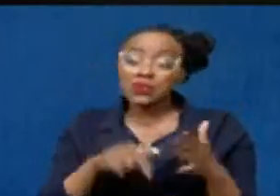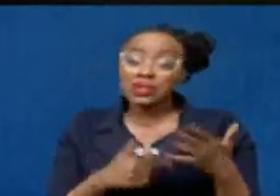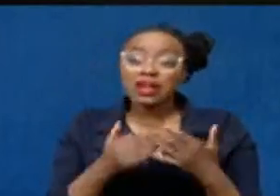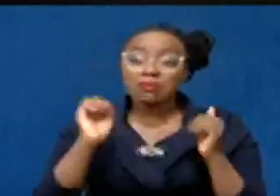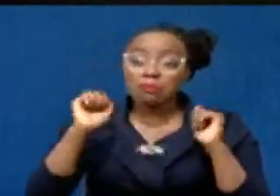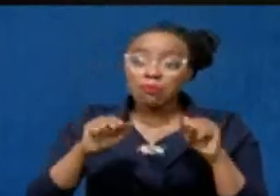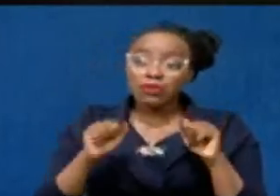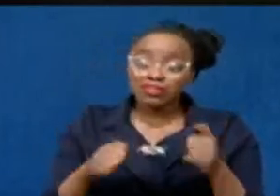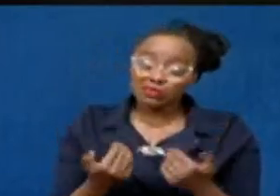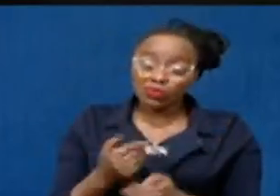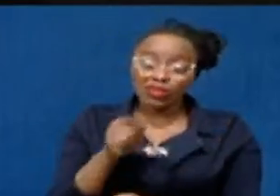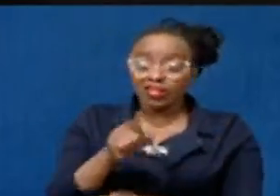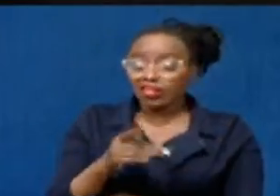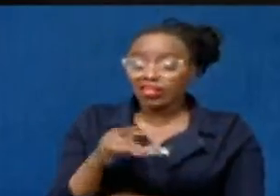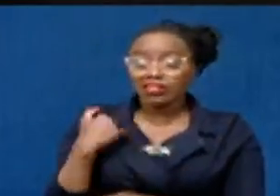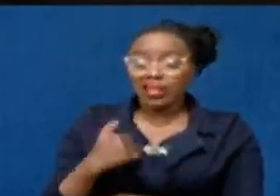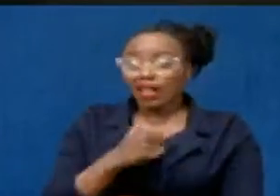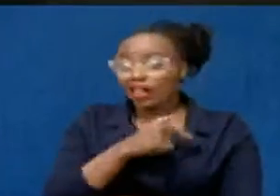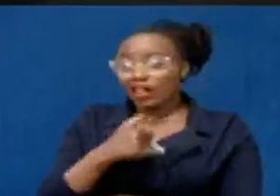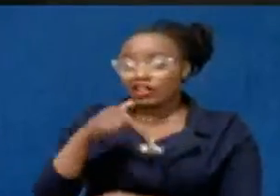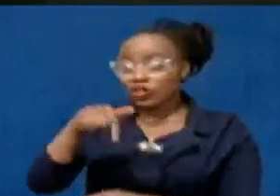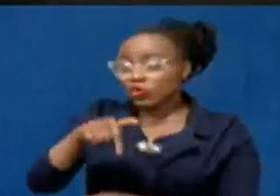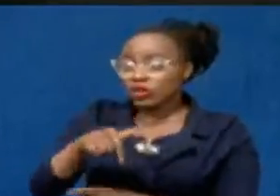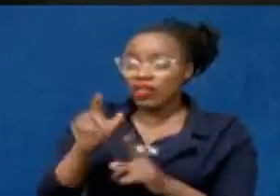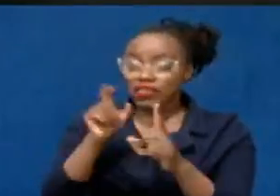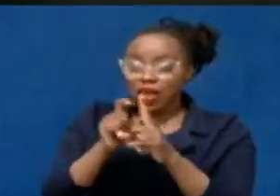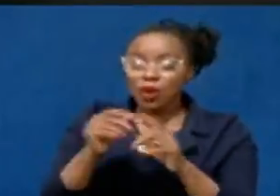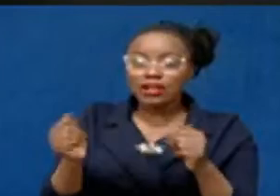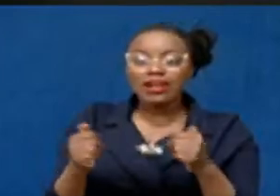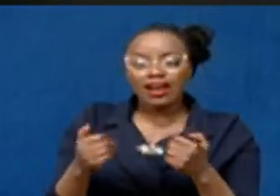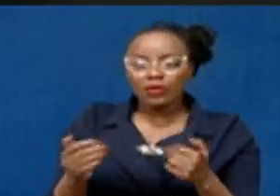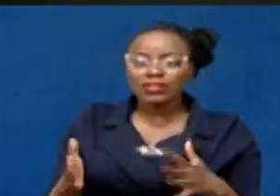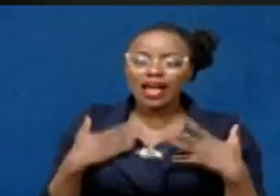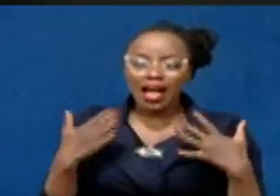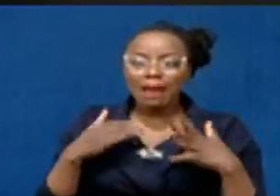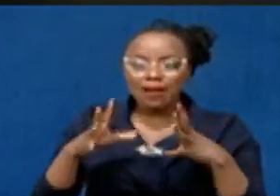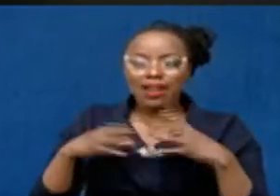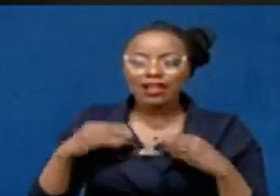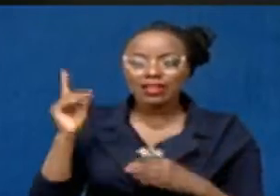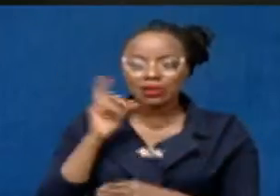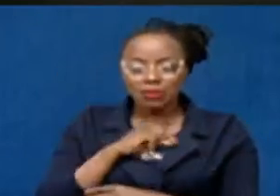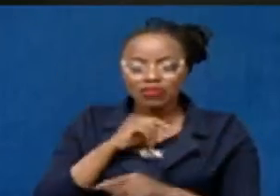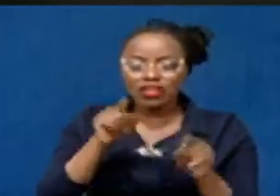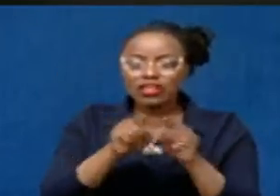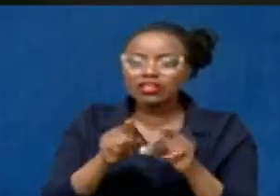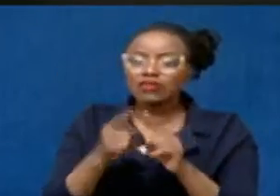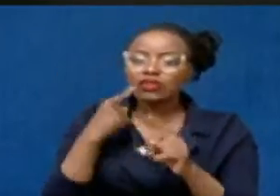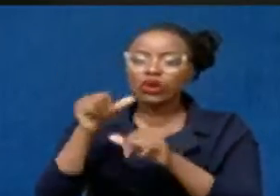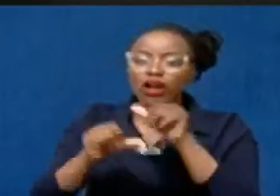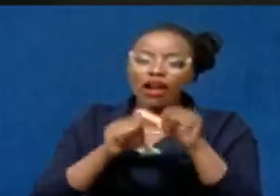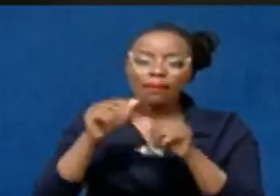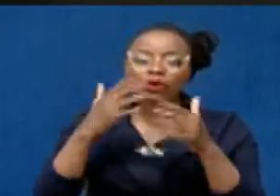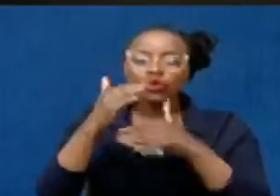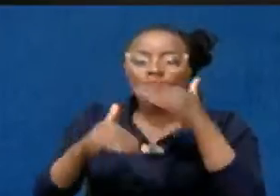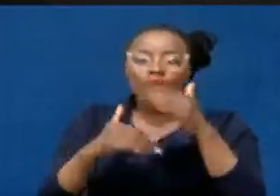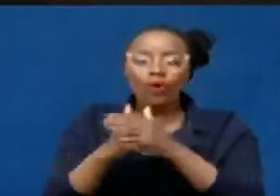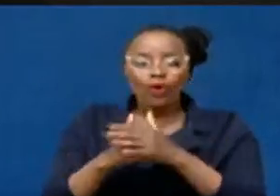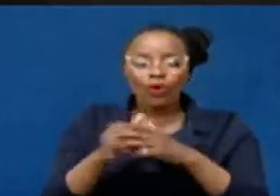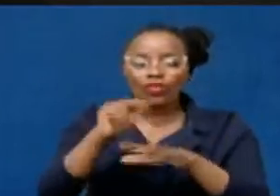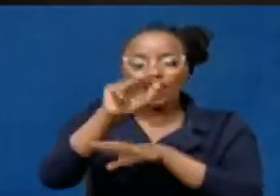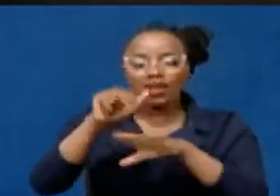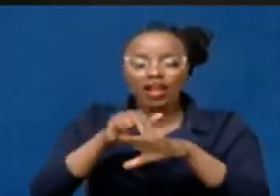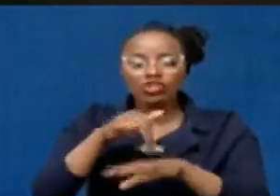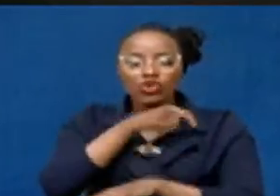might live to eat those words. And today they, happily embraced. And just to talk about, the theme through all of these